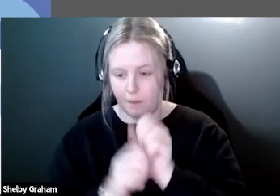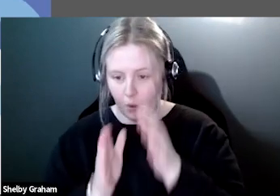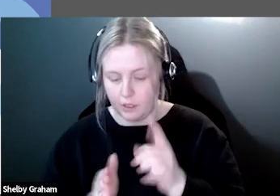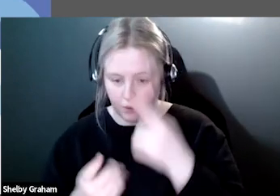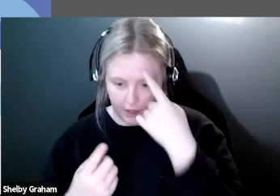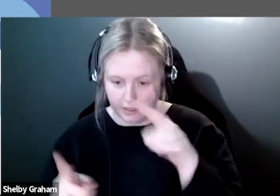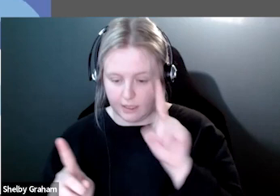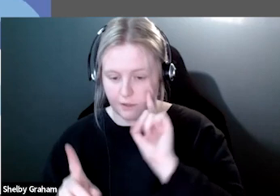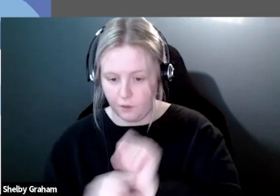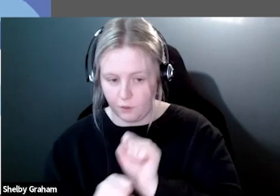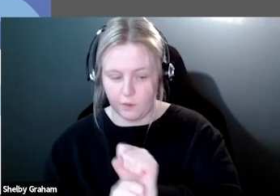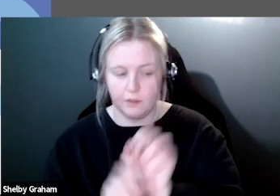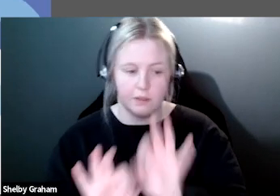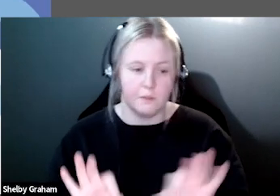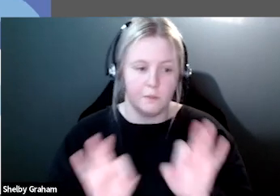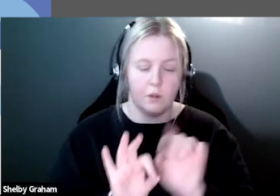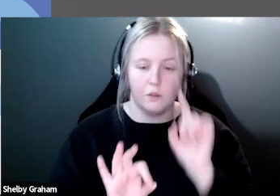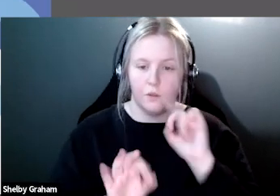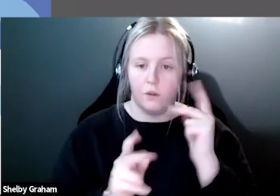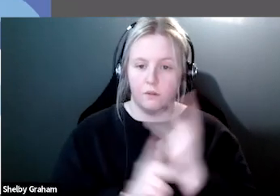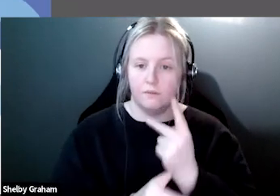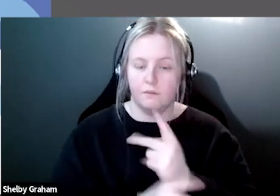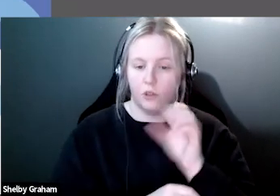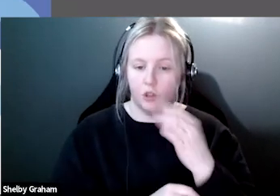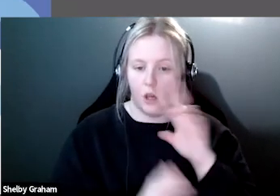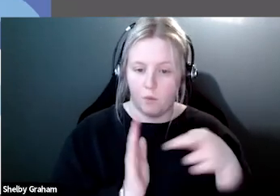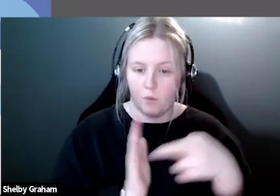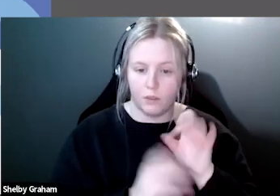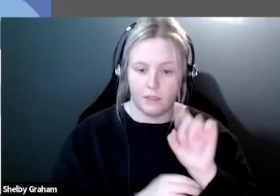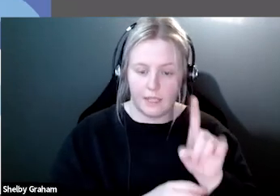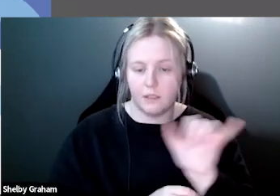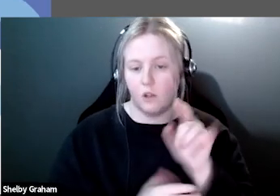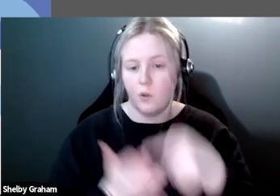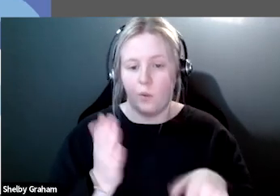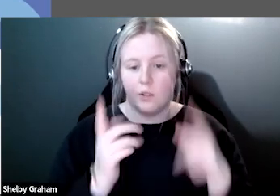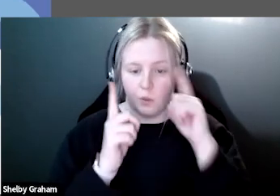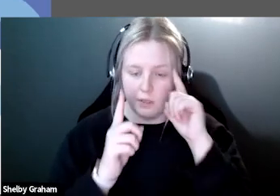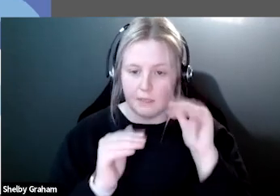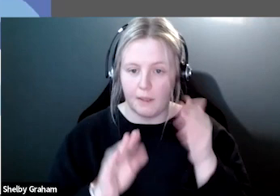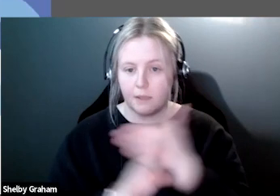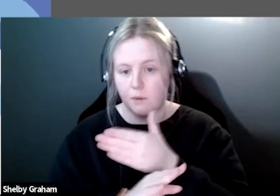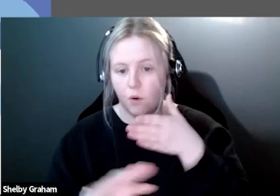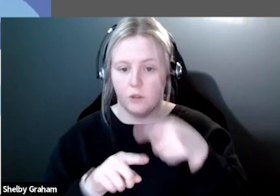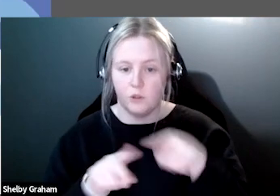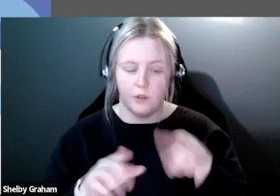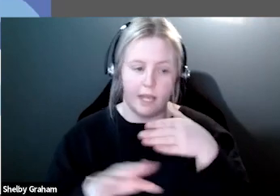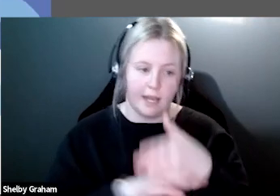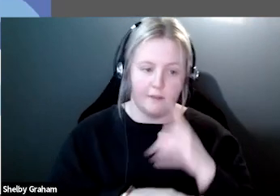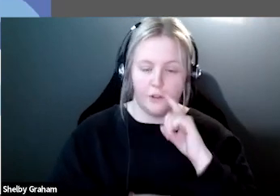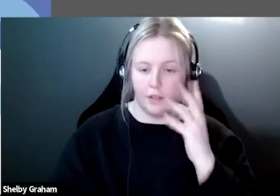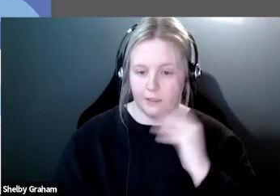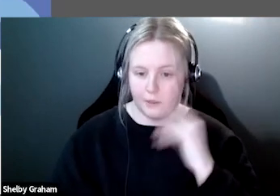at work, the importance of defining job roles and tasks, as well as what to expect before, during, and after work experience.